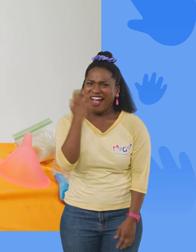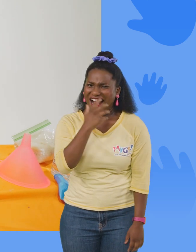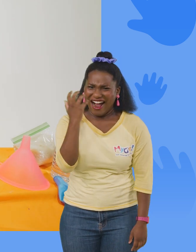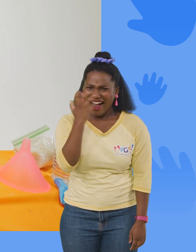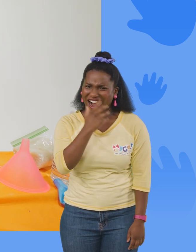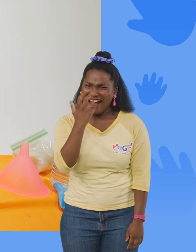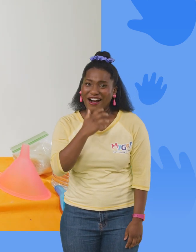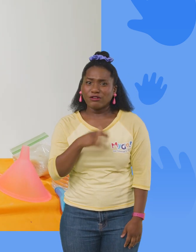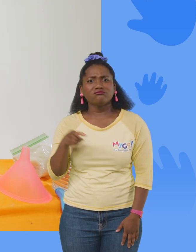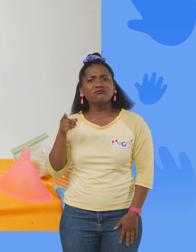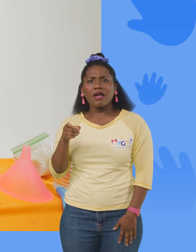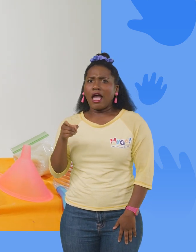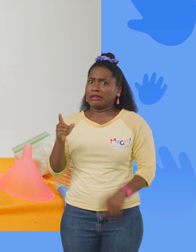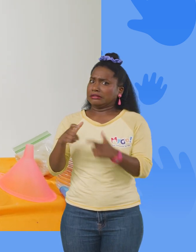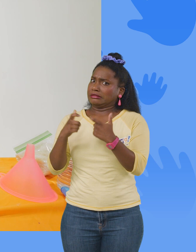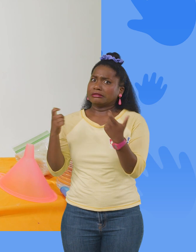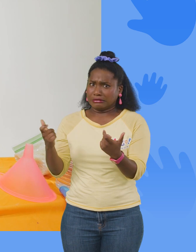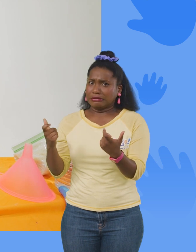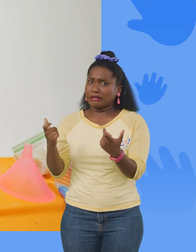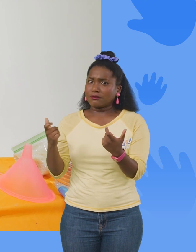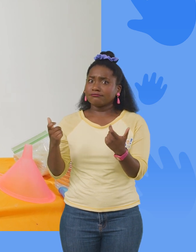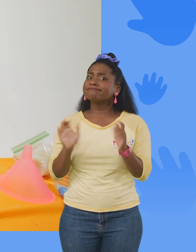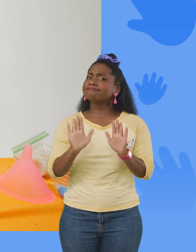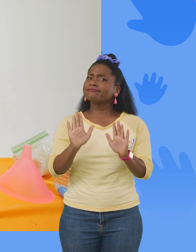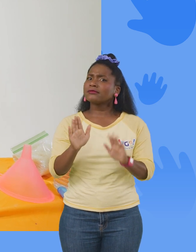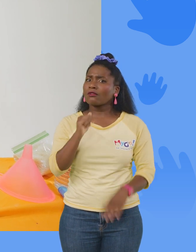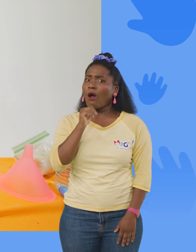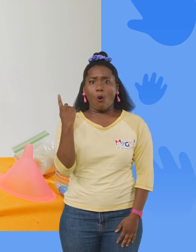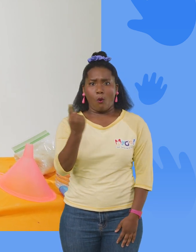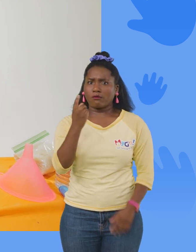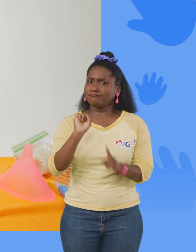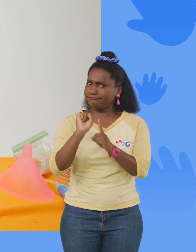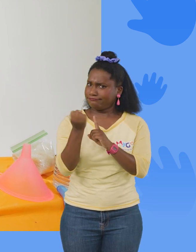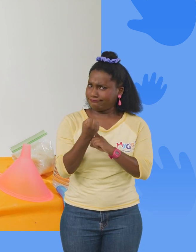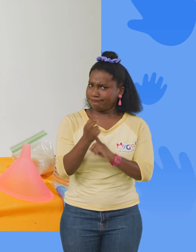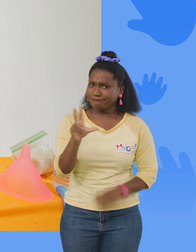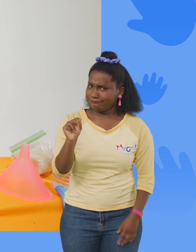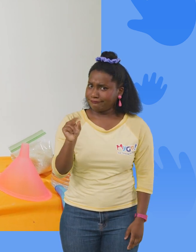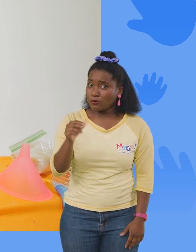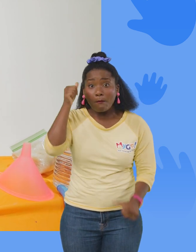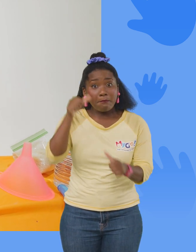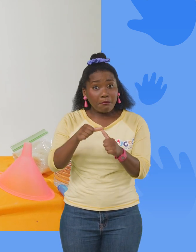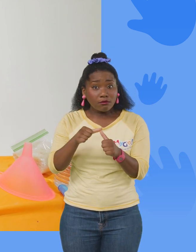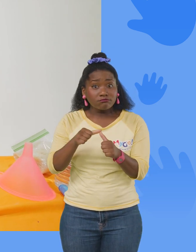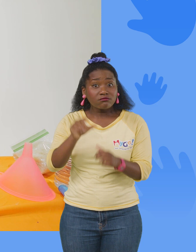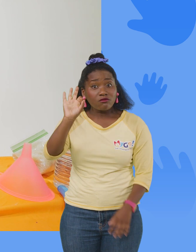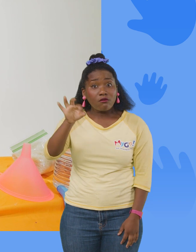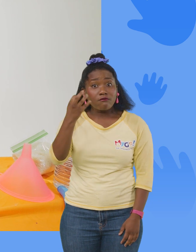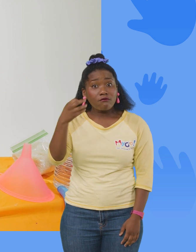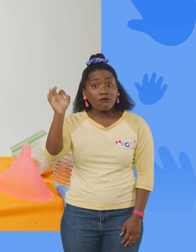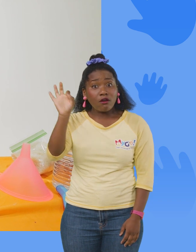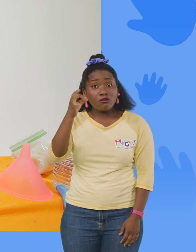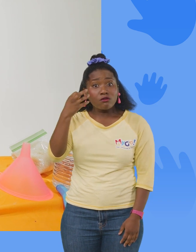Wow. And it's bigger. But that isn't always the case. Remember? Yeah,